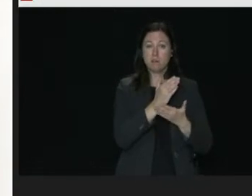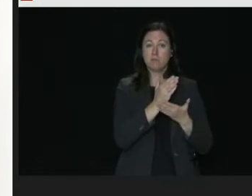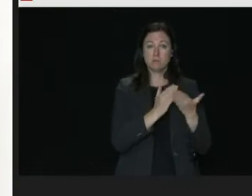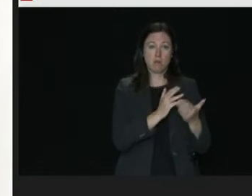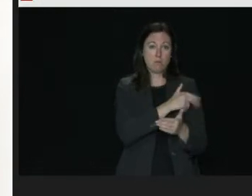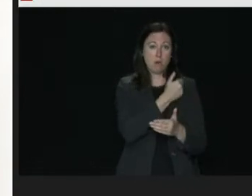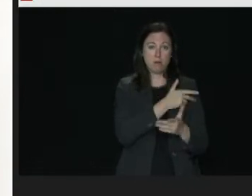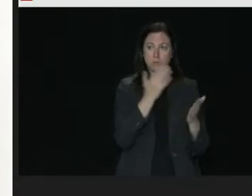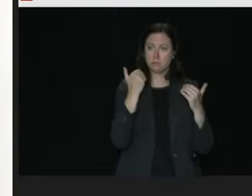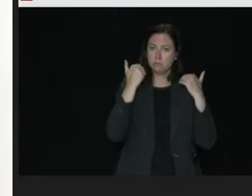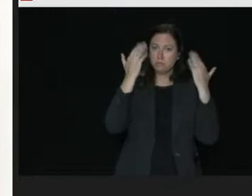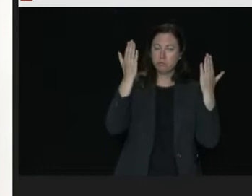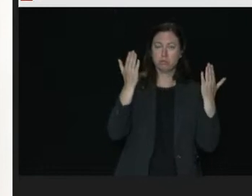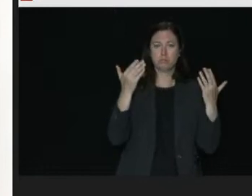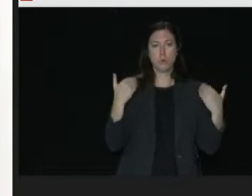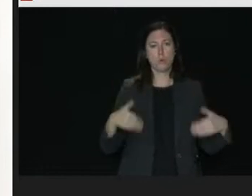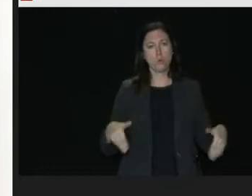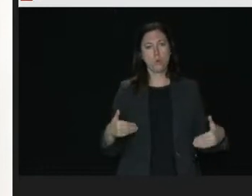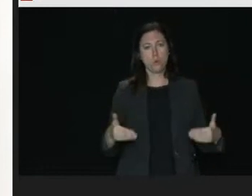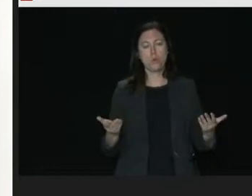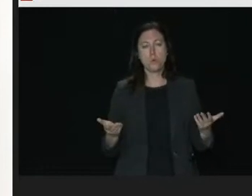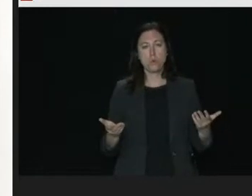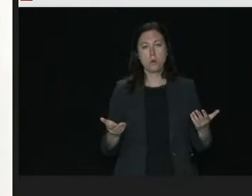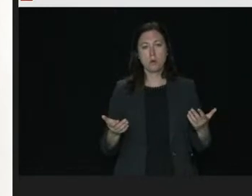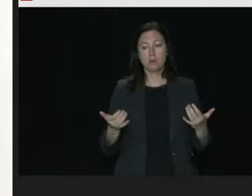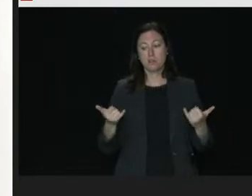is surging. As we head into